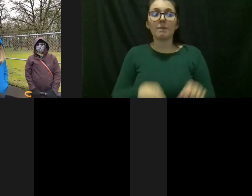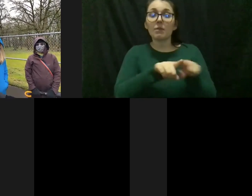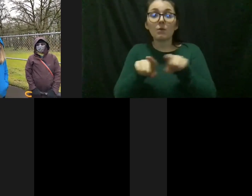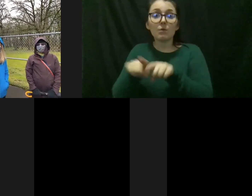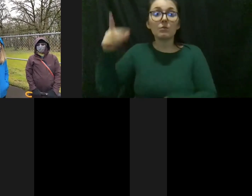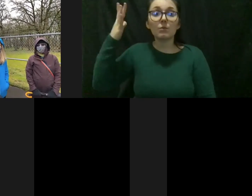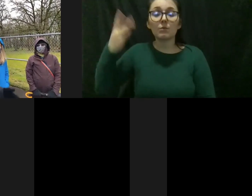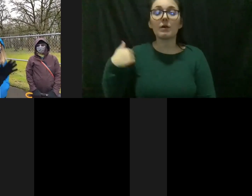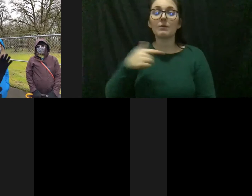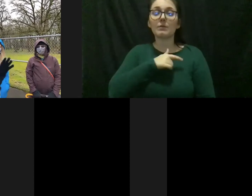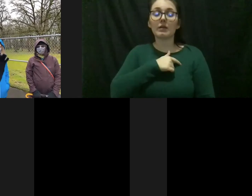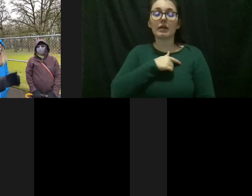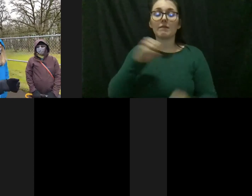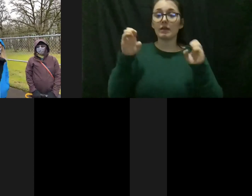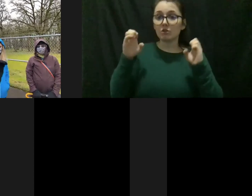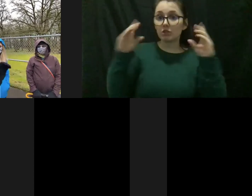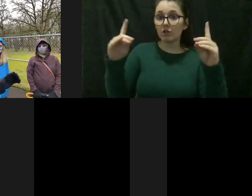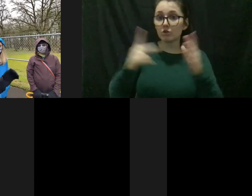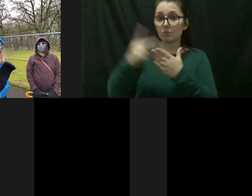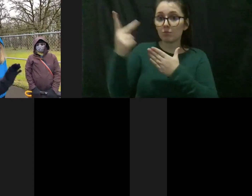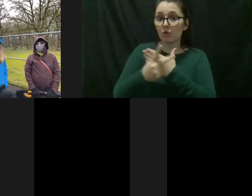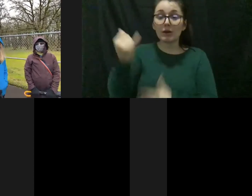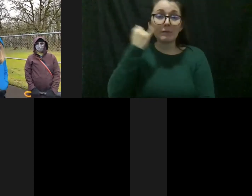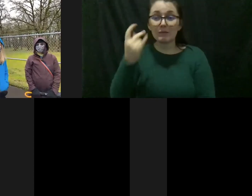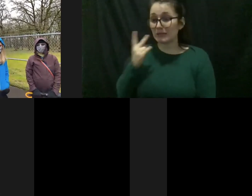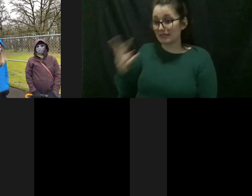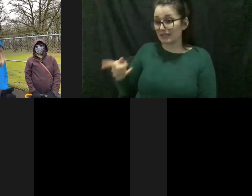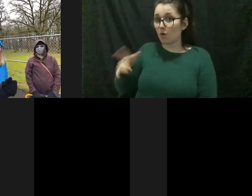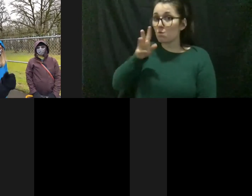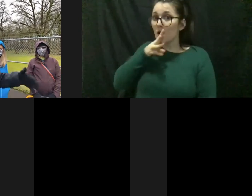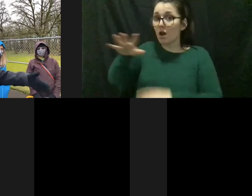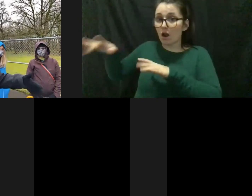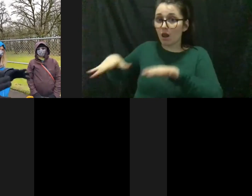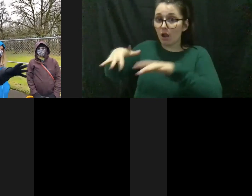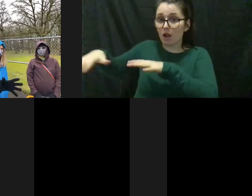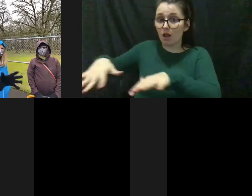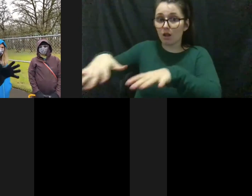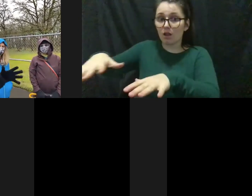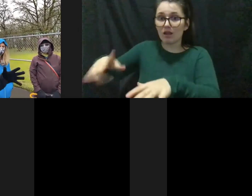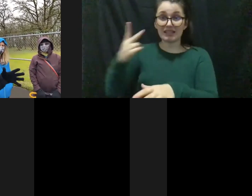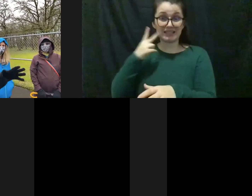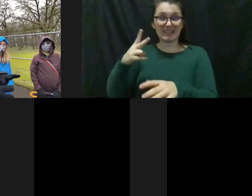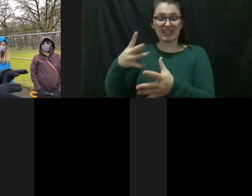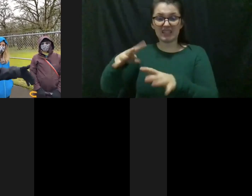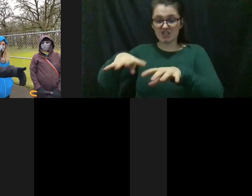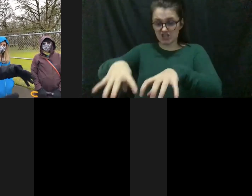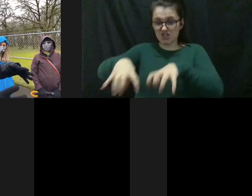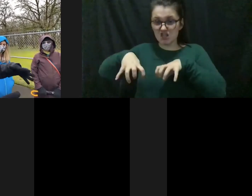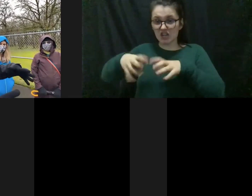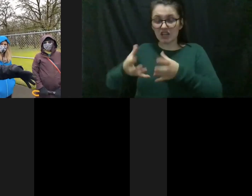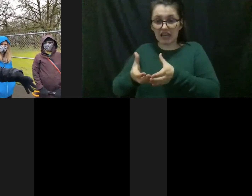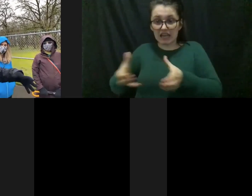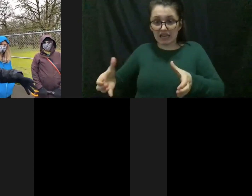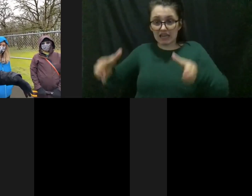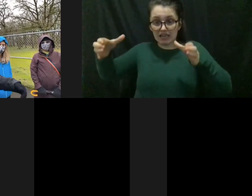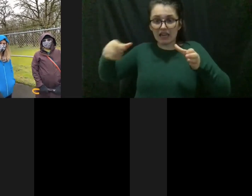Absolutely. Yeah. Wow. Cool. And just so you kids know, and you may know this already, but our drinking water in